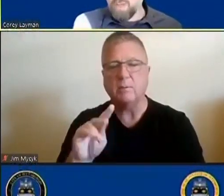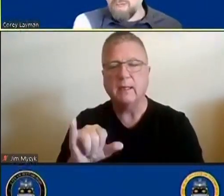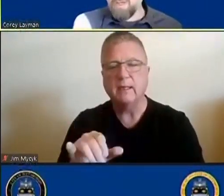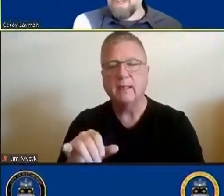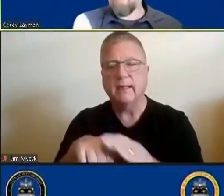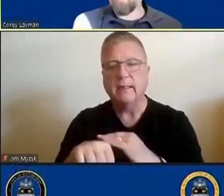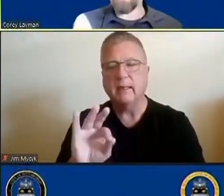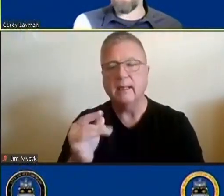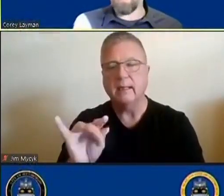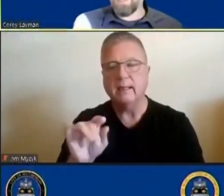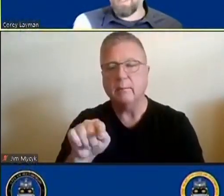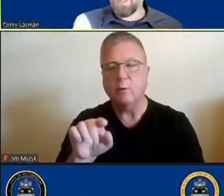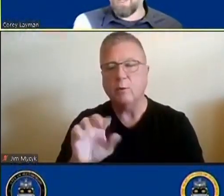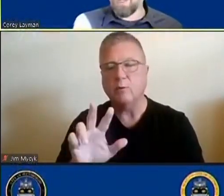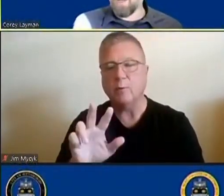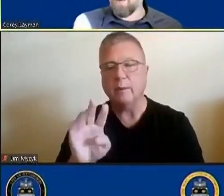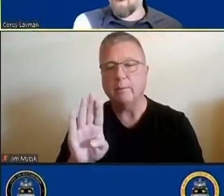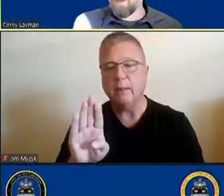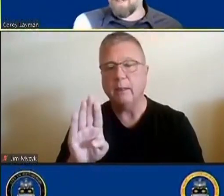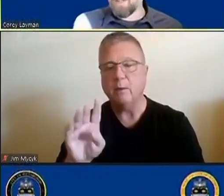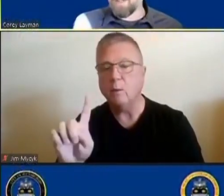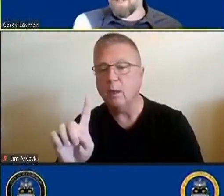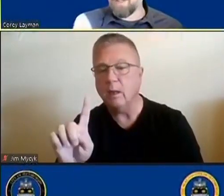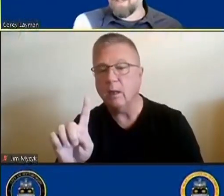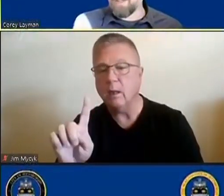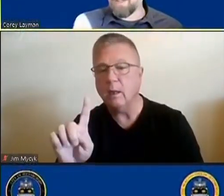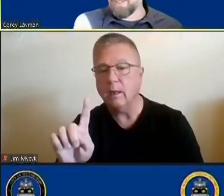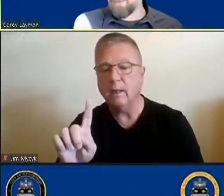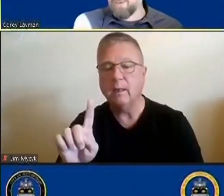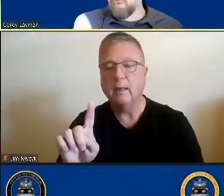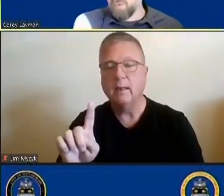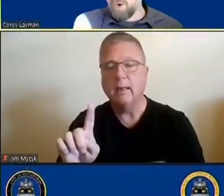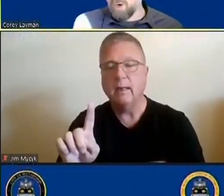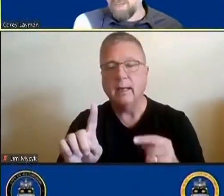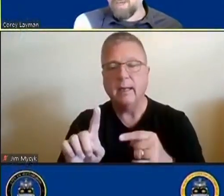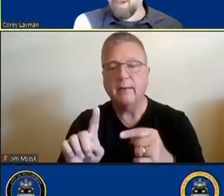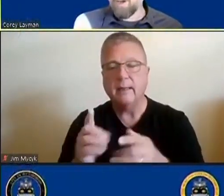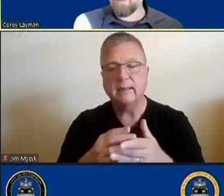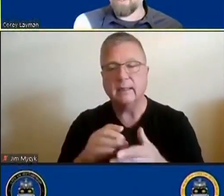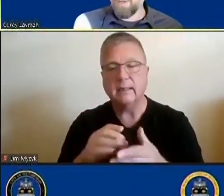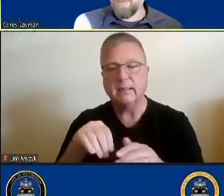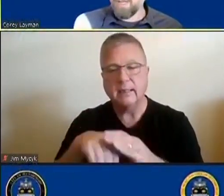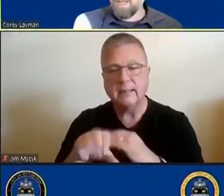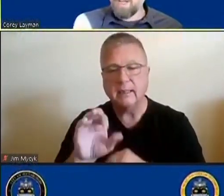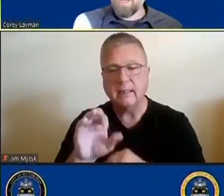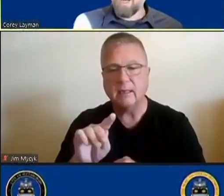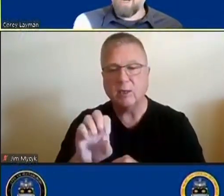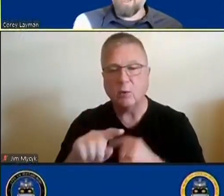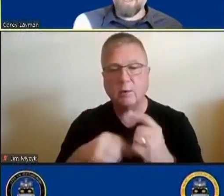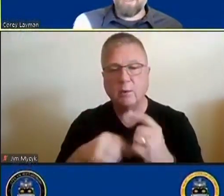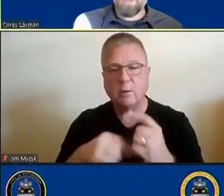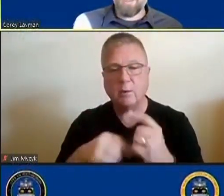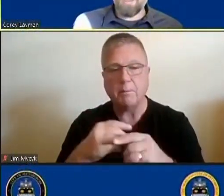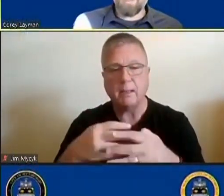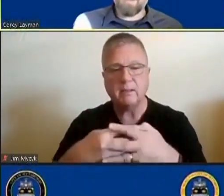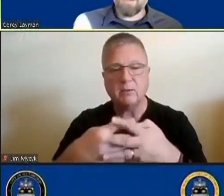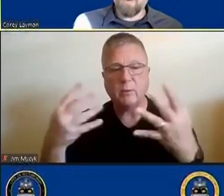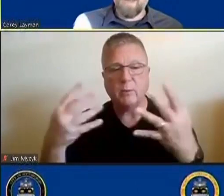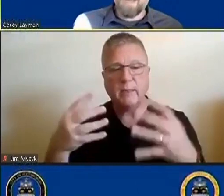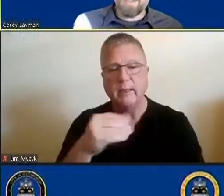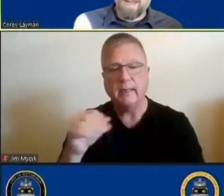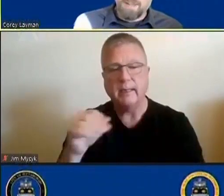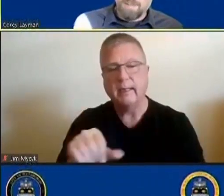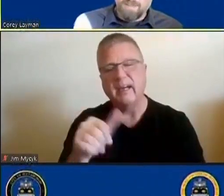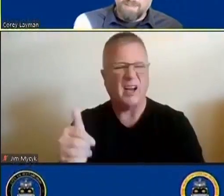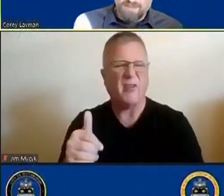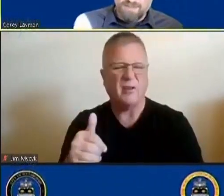918.03.b.1, which is the section of the code regarding screening. And so that actually